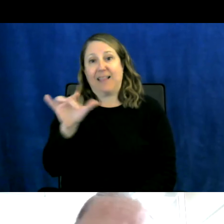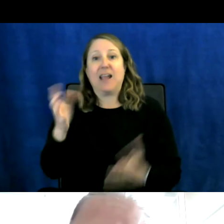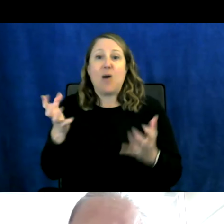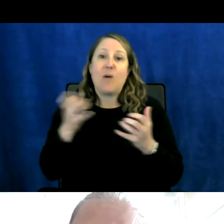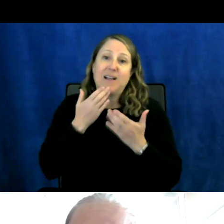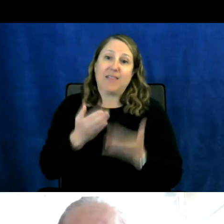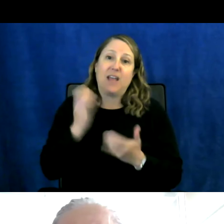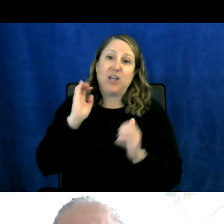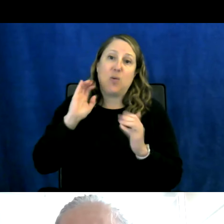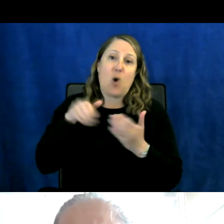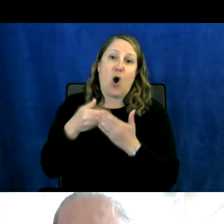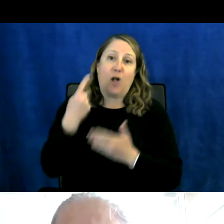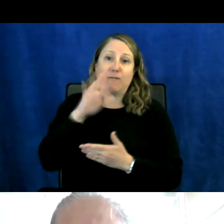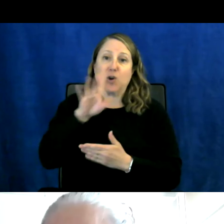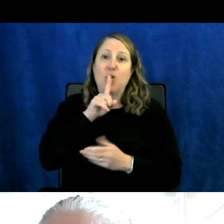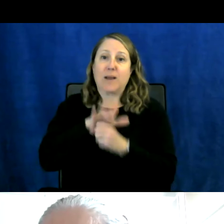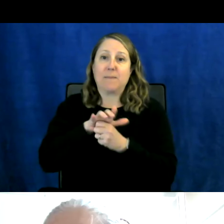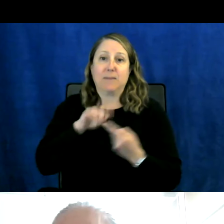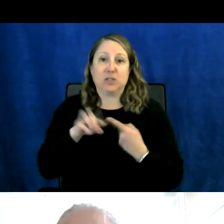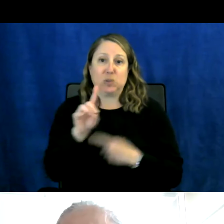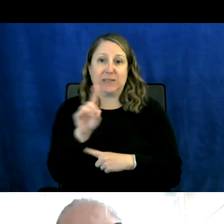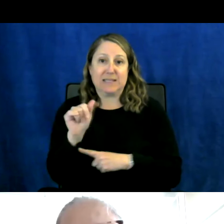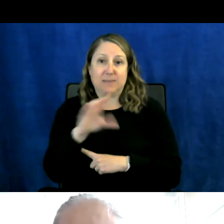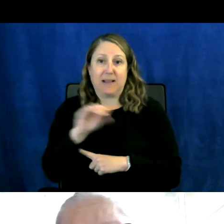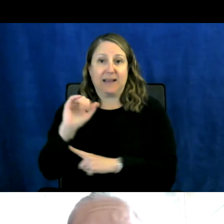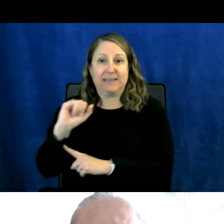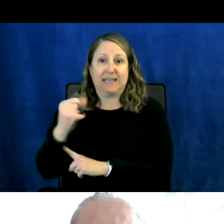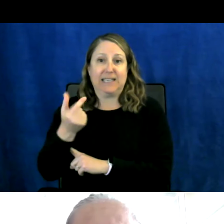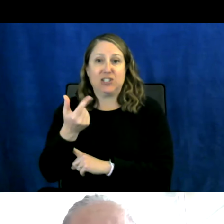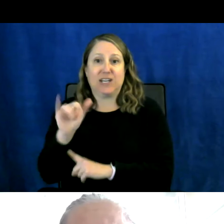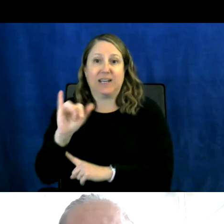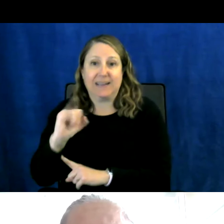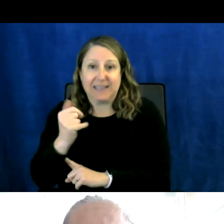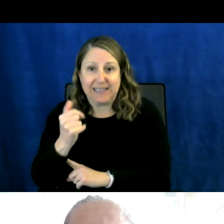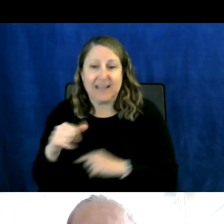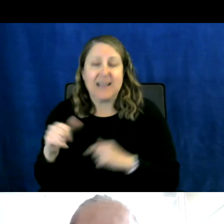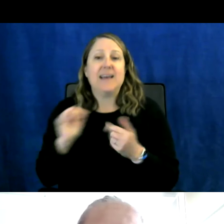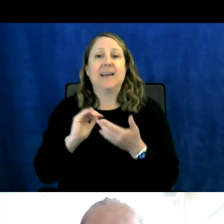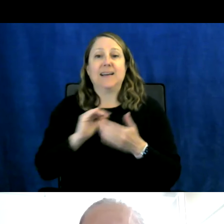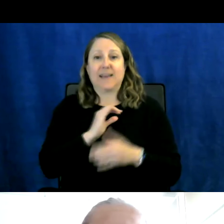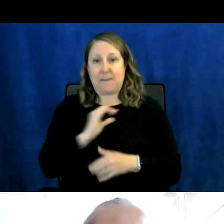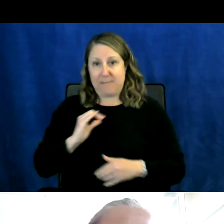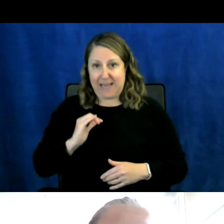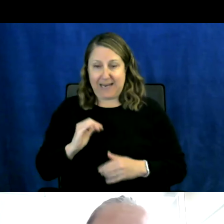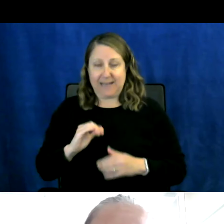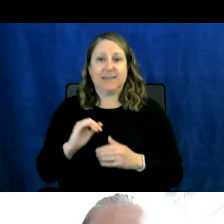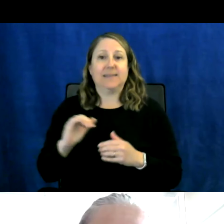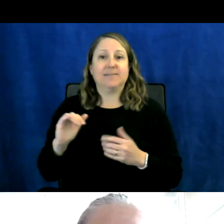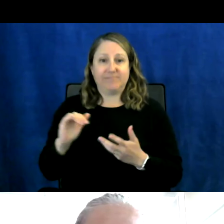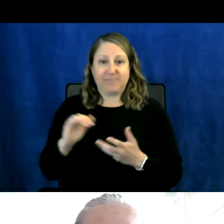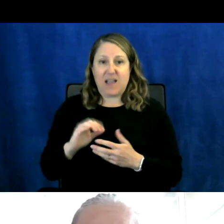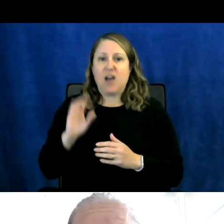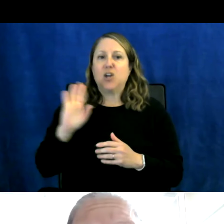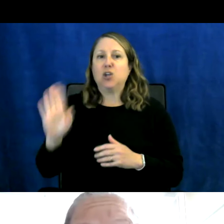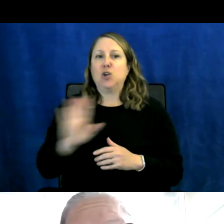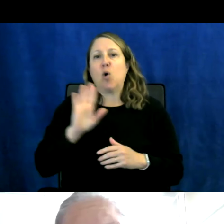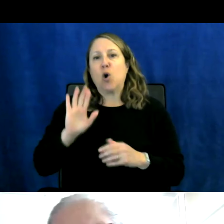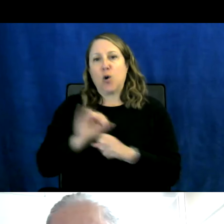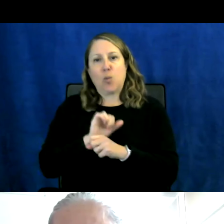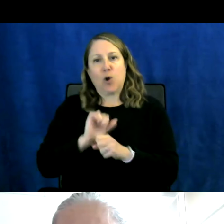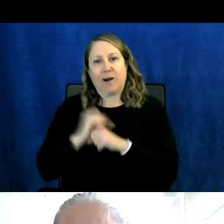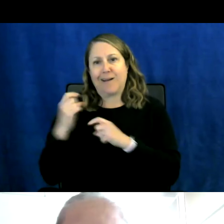for your commitment to the Disability and Aging Community Living Advisory Committee. The work that you all have done, I've